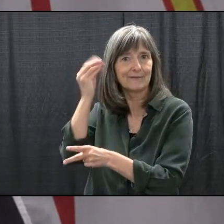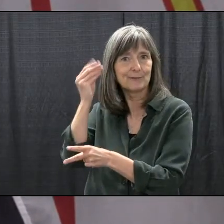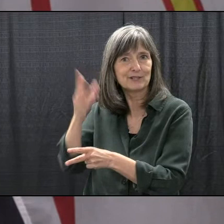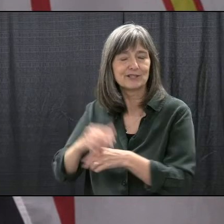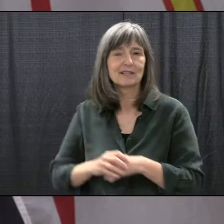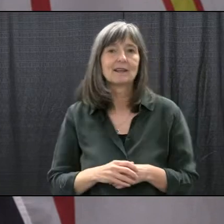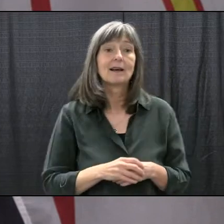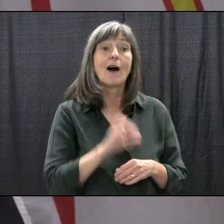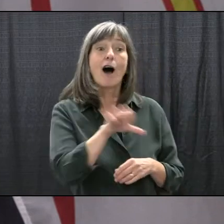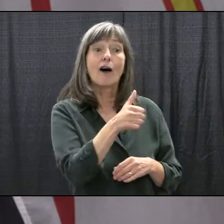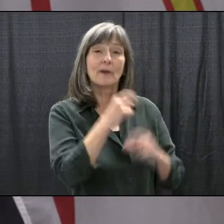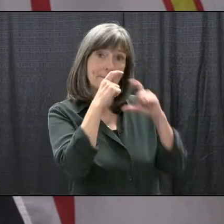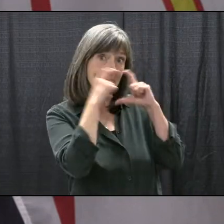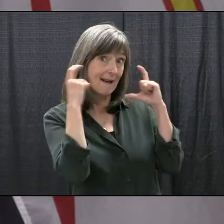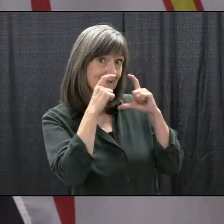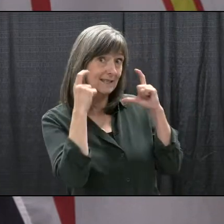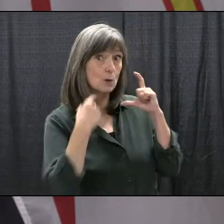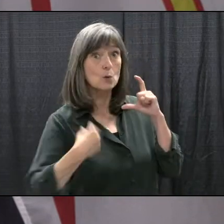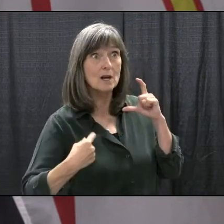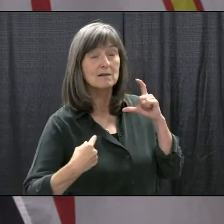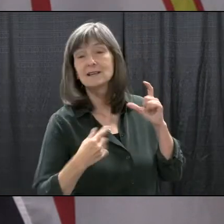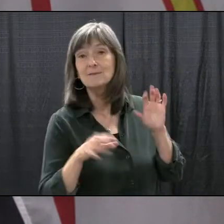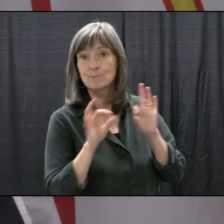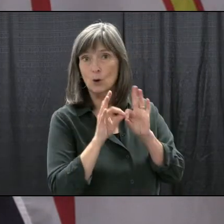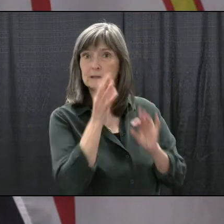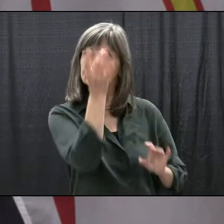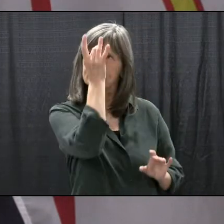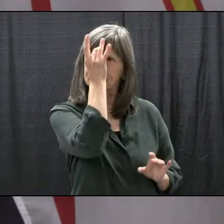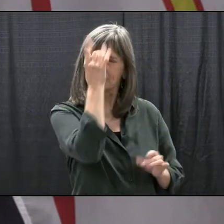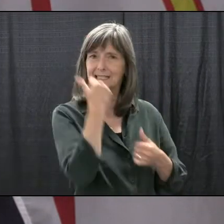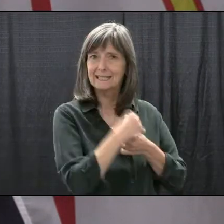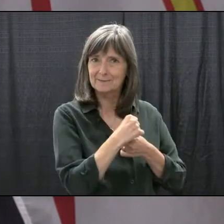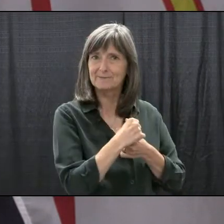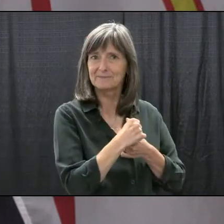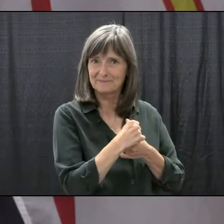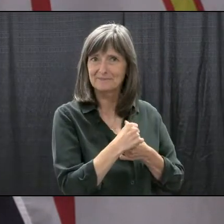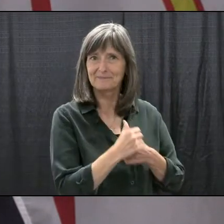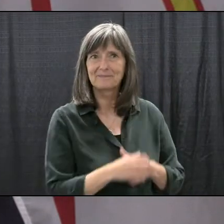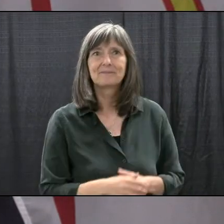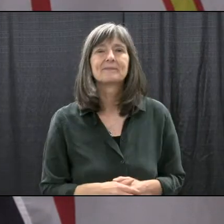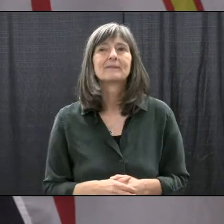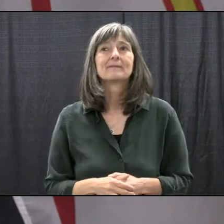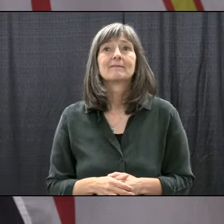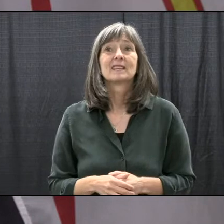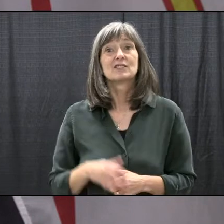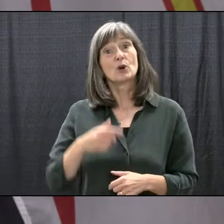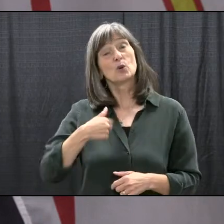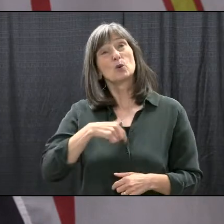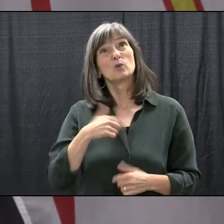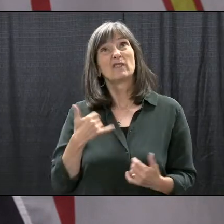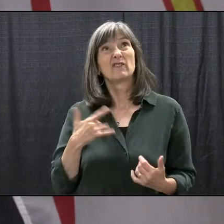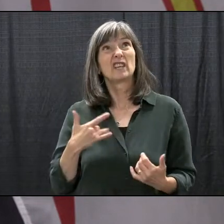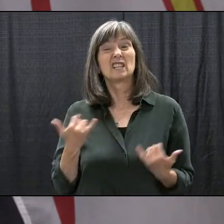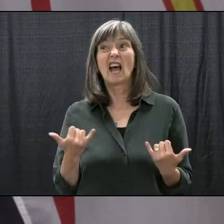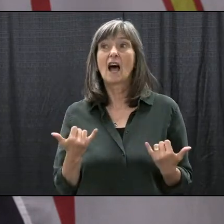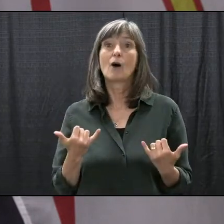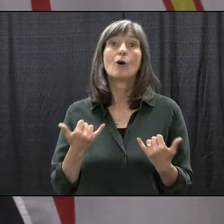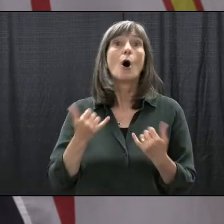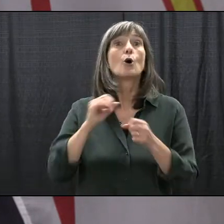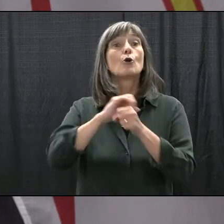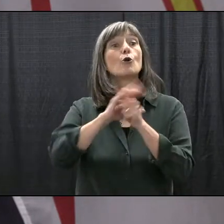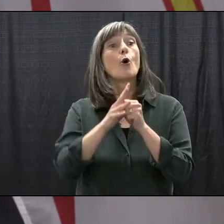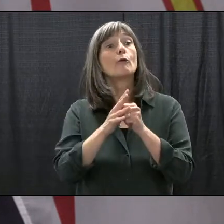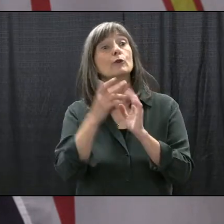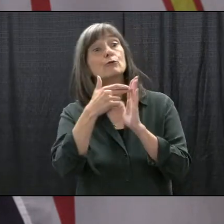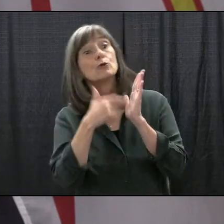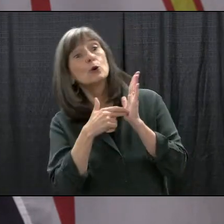masking is another. And, so just because we feel like we're going to move away from